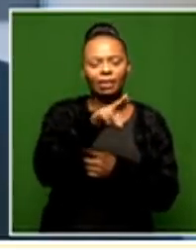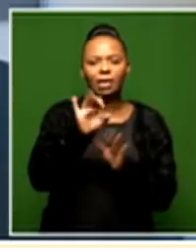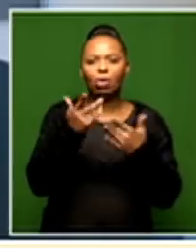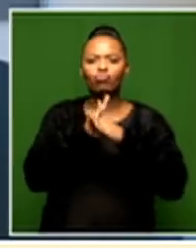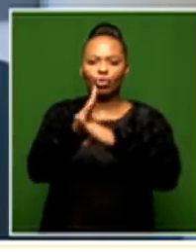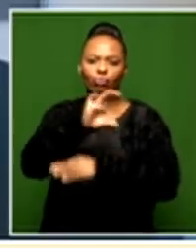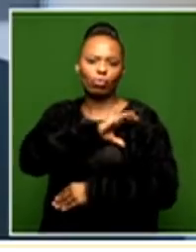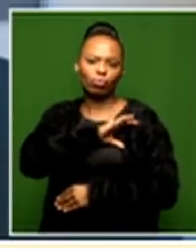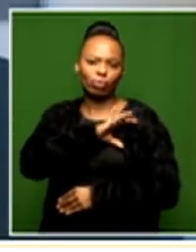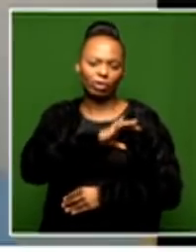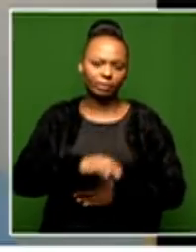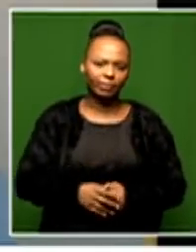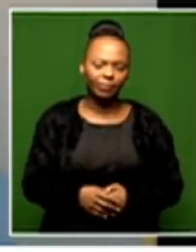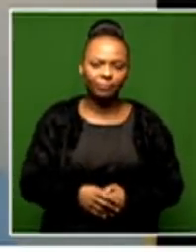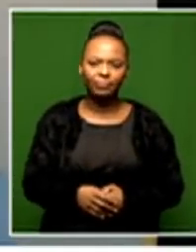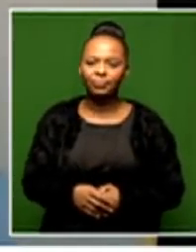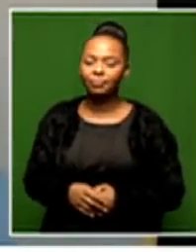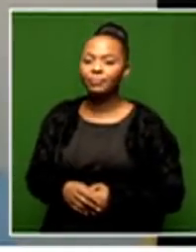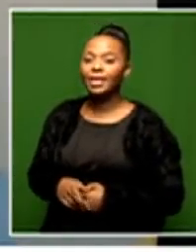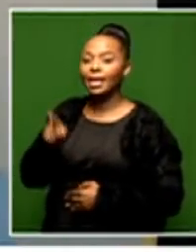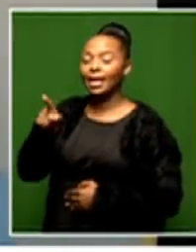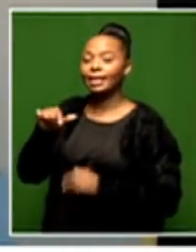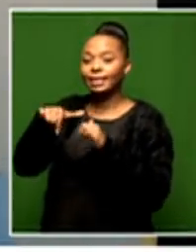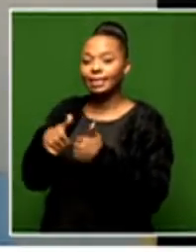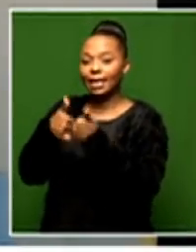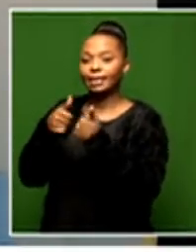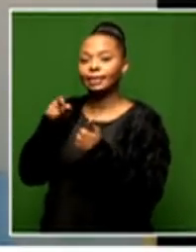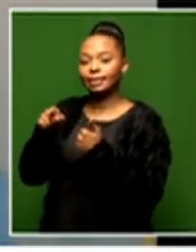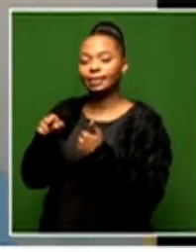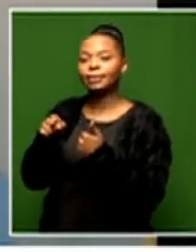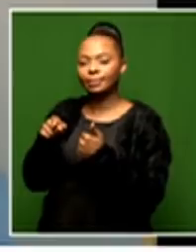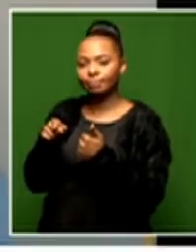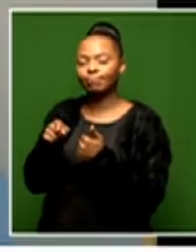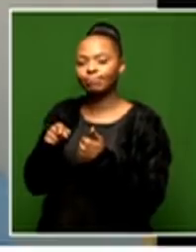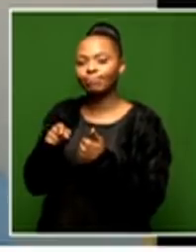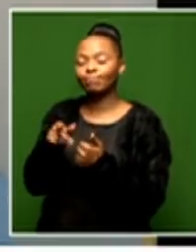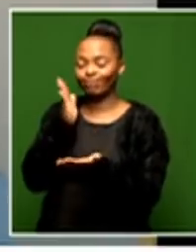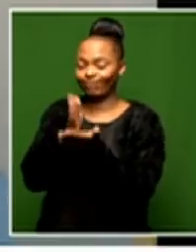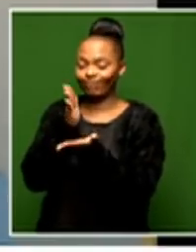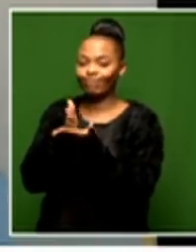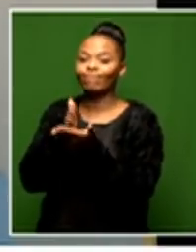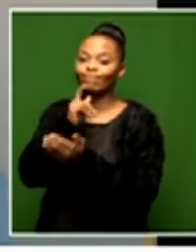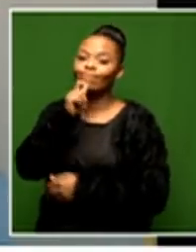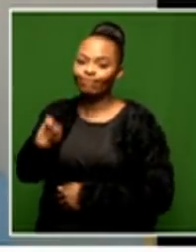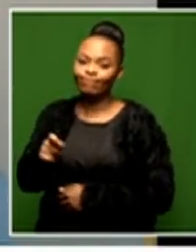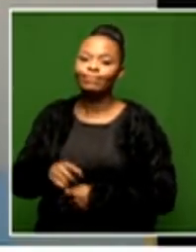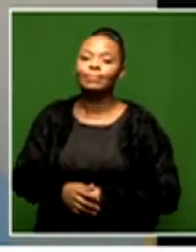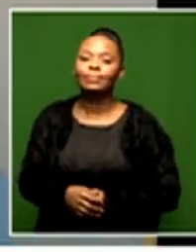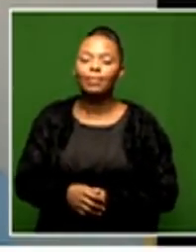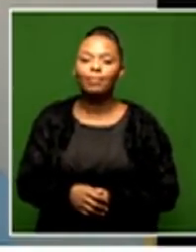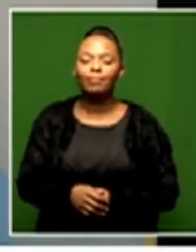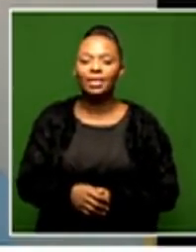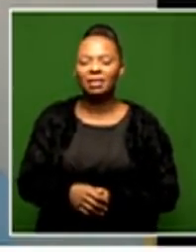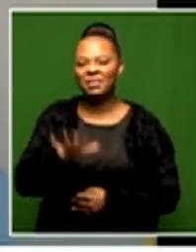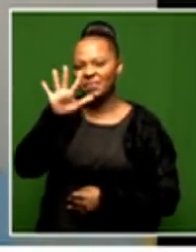consumers? Well, they have a hugely challenging job, that's for sure. If I might just take